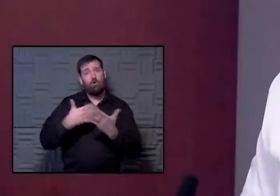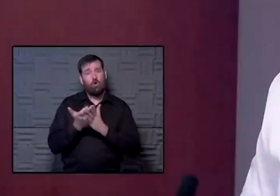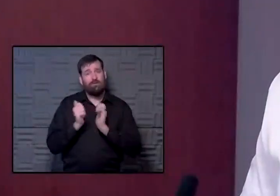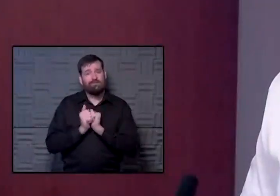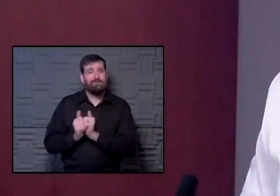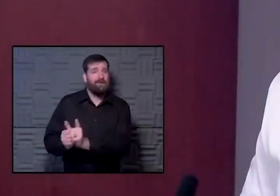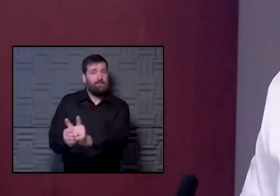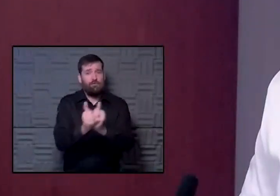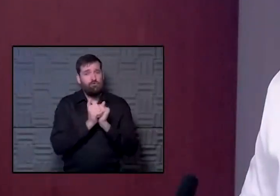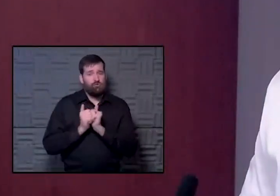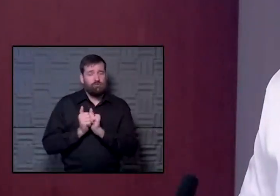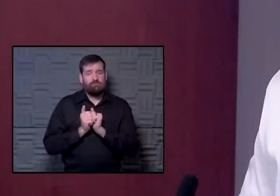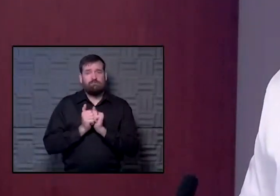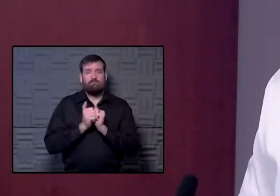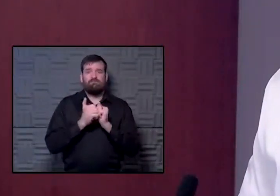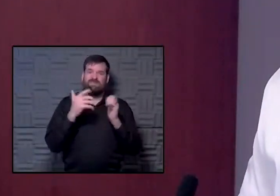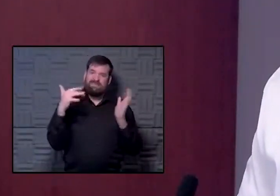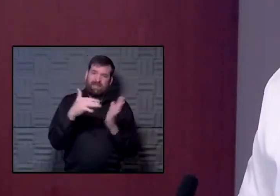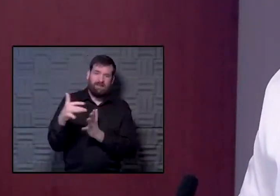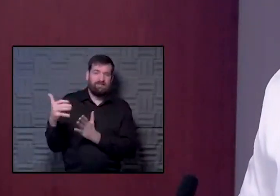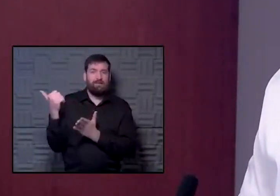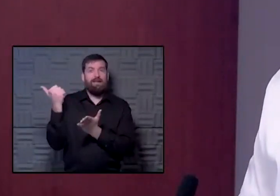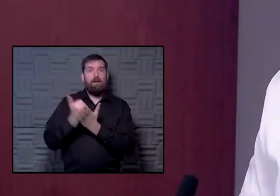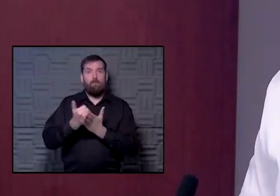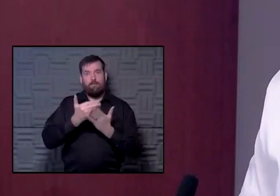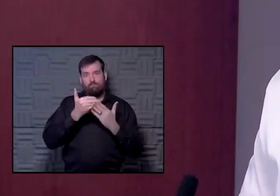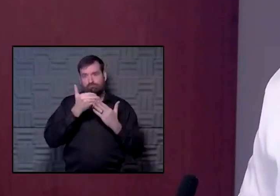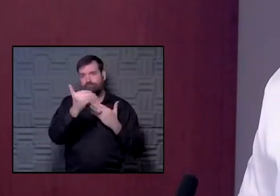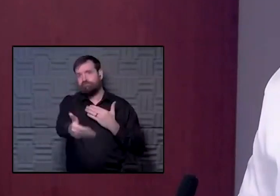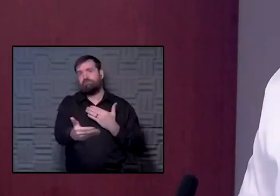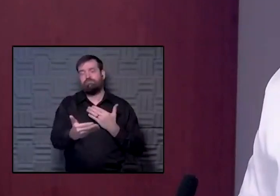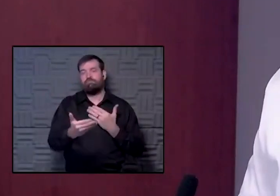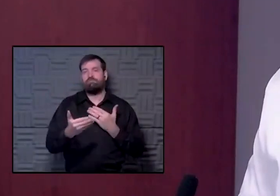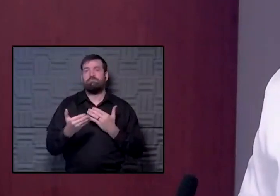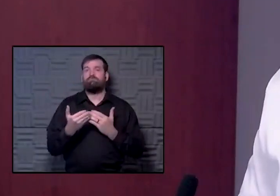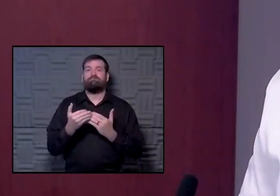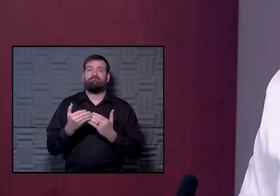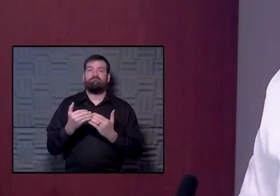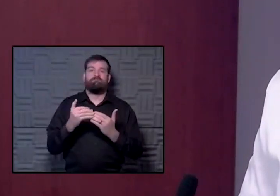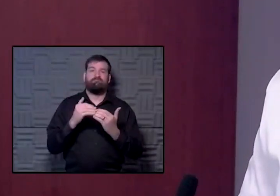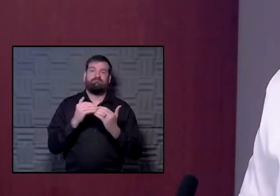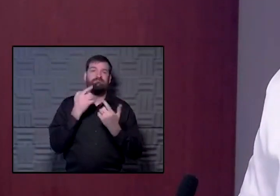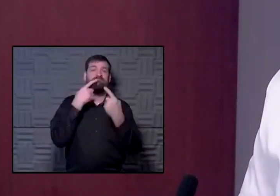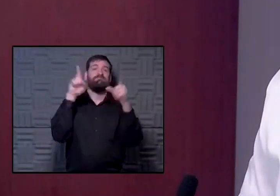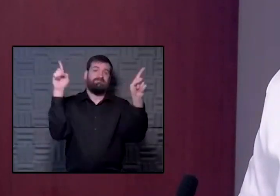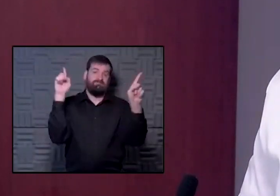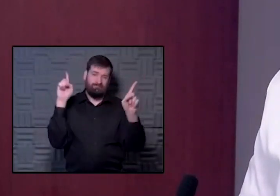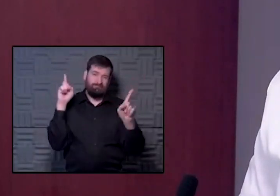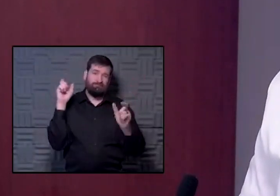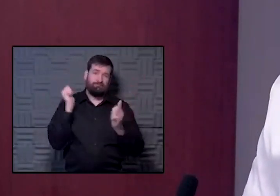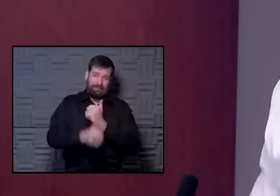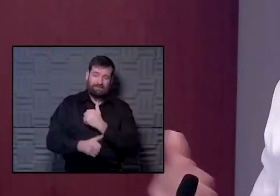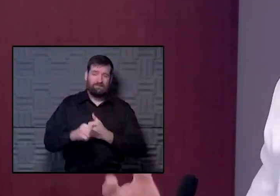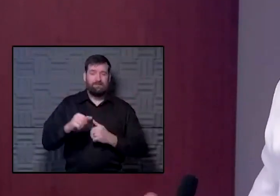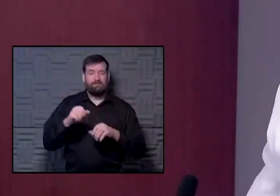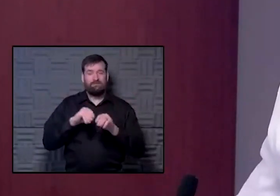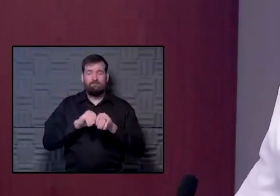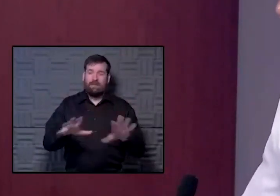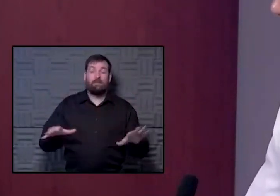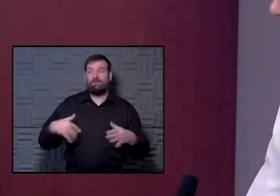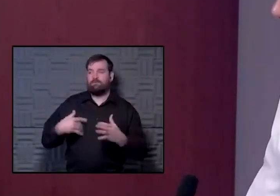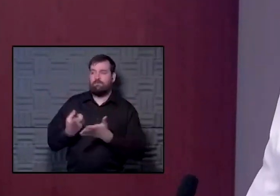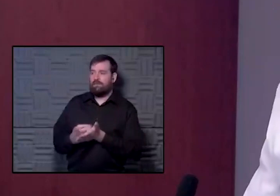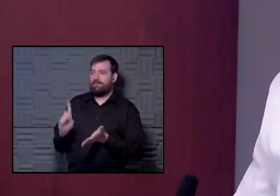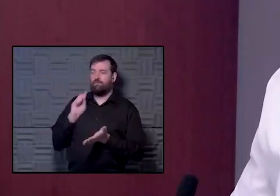know, studies really help us move this forward and get over the pandemic. You know, I'm frustrated. I was on consults